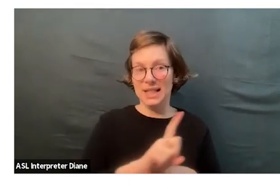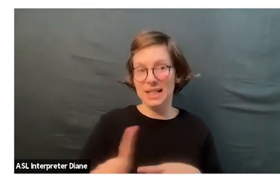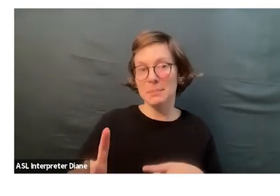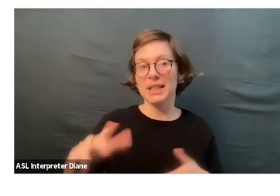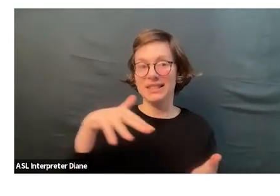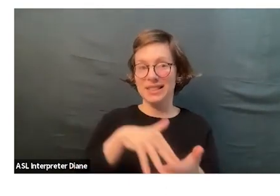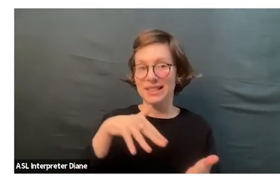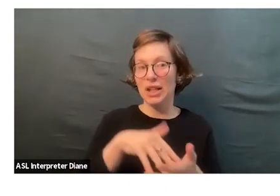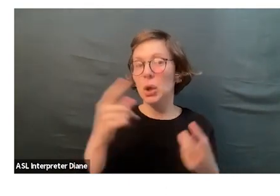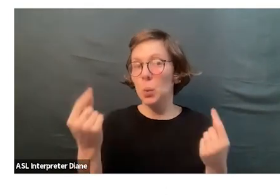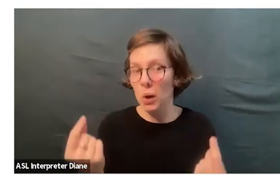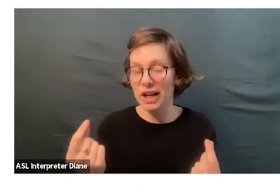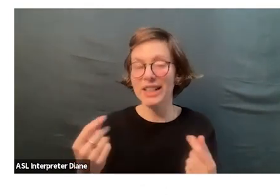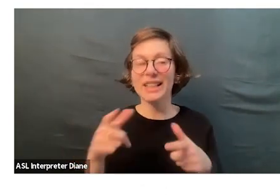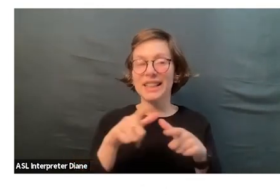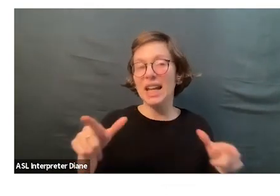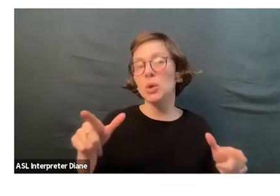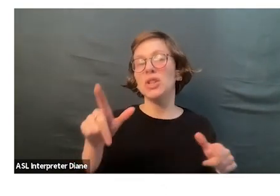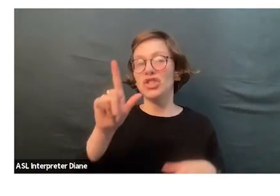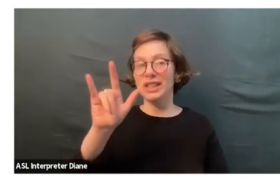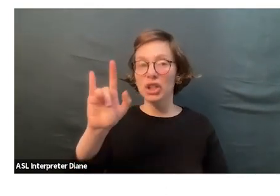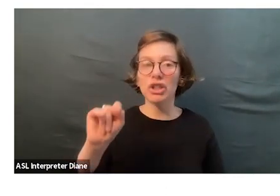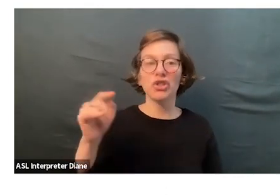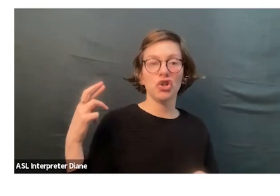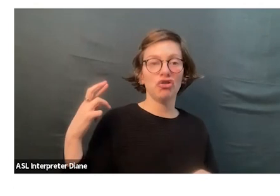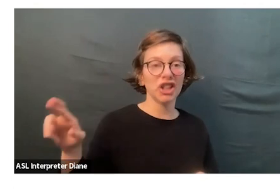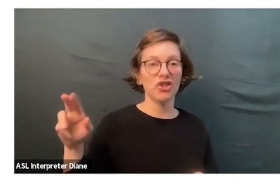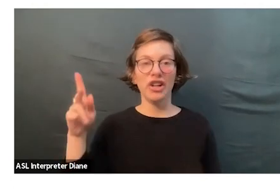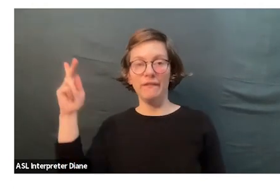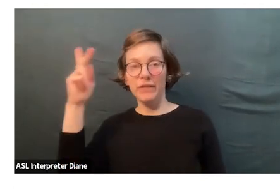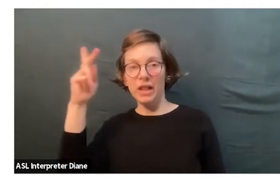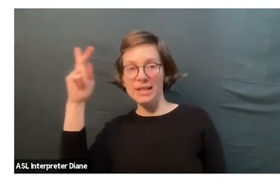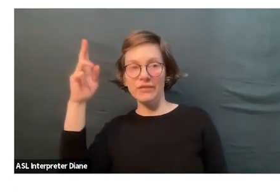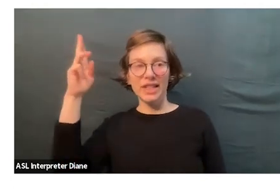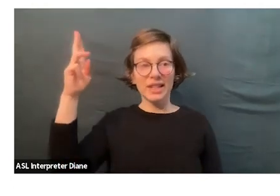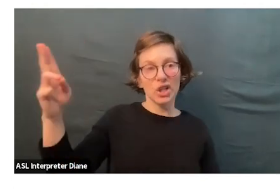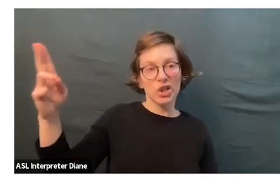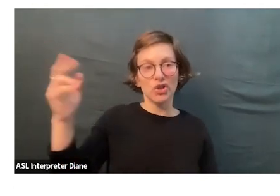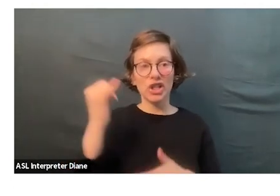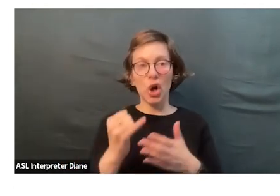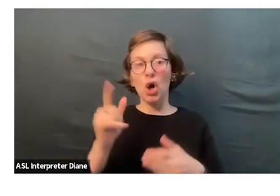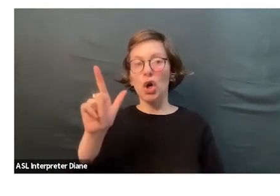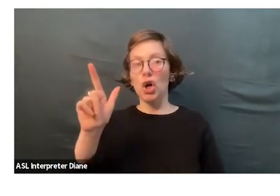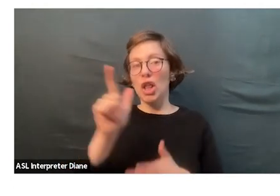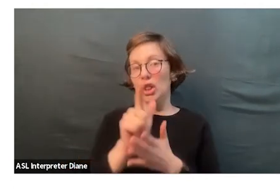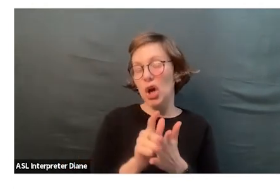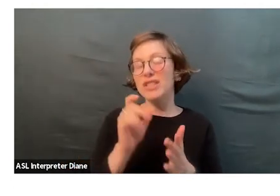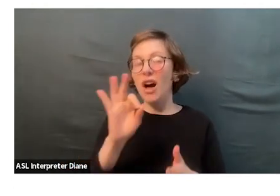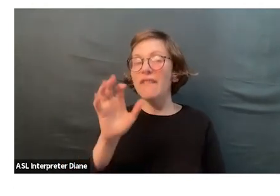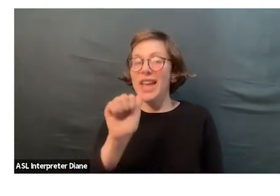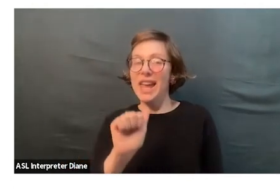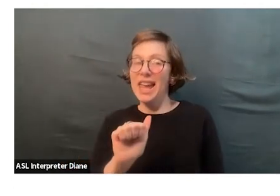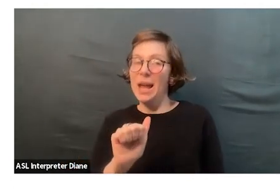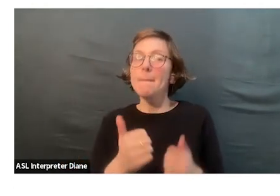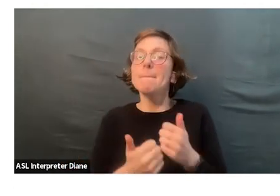moving forward into the Mediterranean basin and expanding as far east and as far west, and